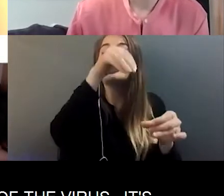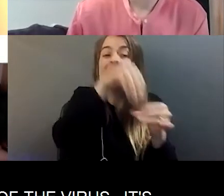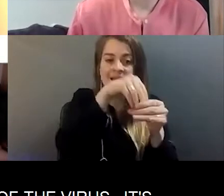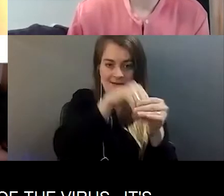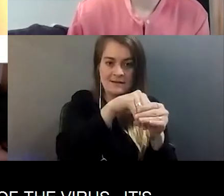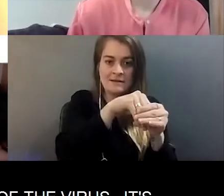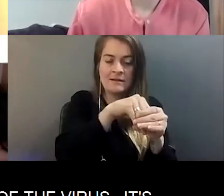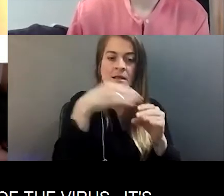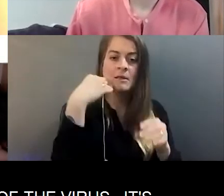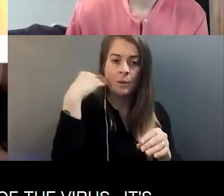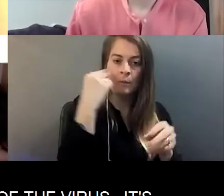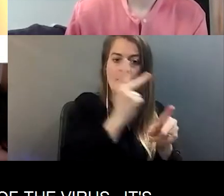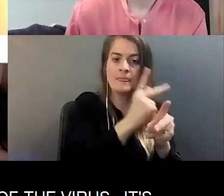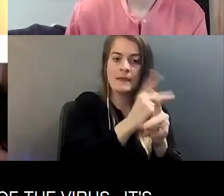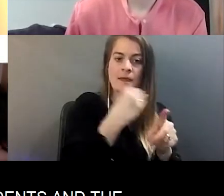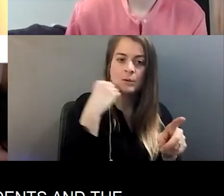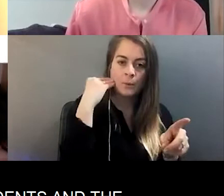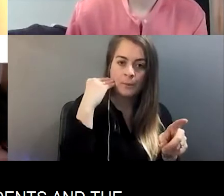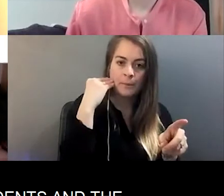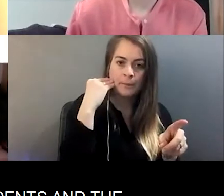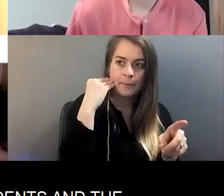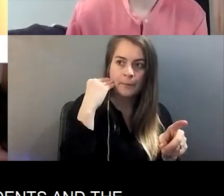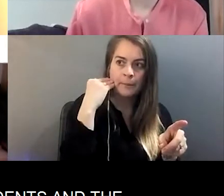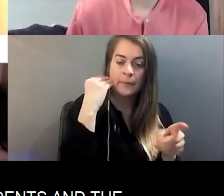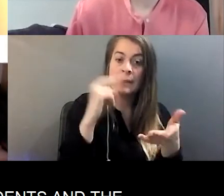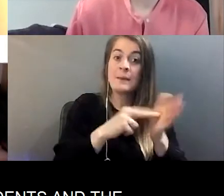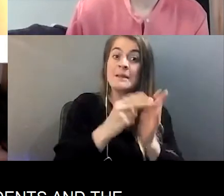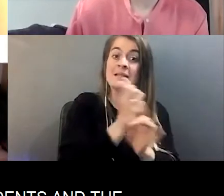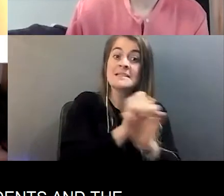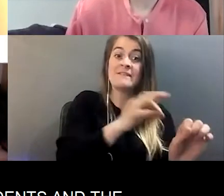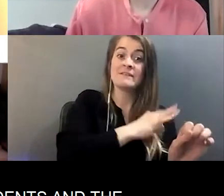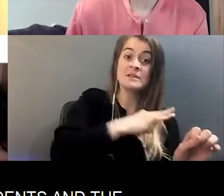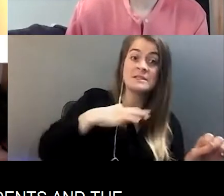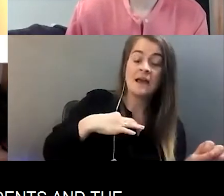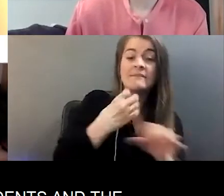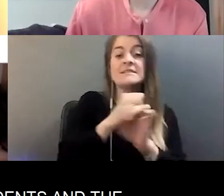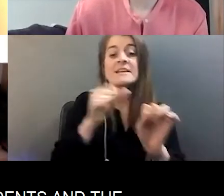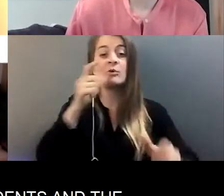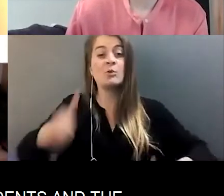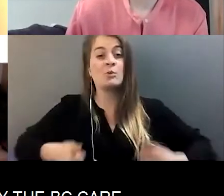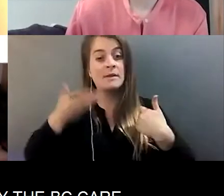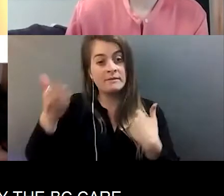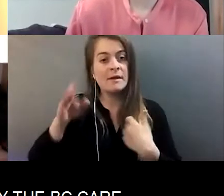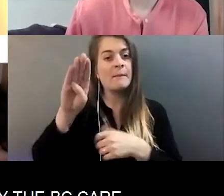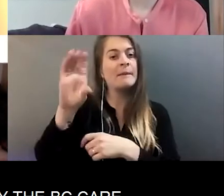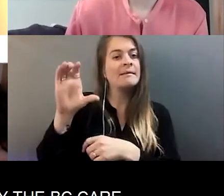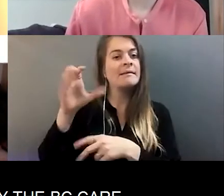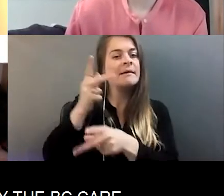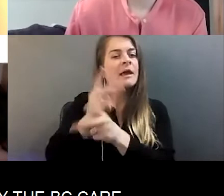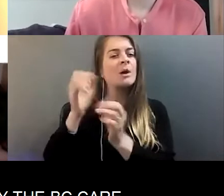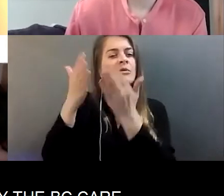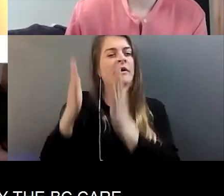of the virus. It's a safer environment for the residents and the staff. It has been recommended by the BC Care